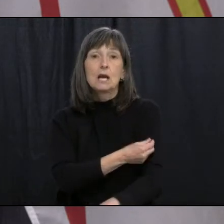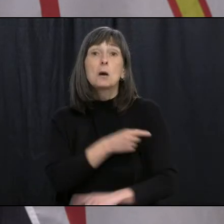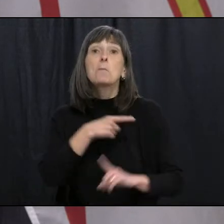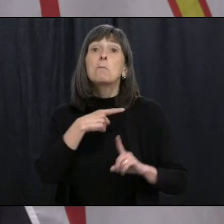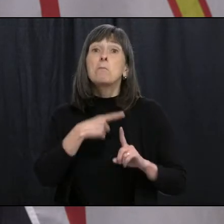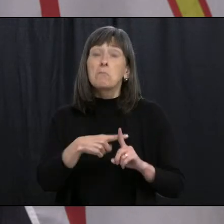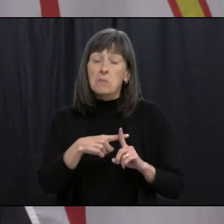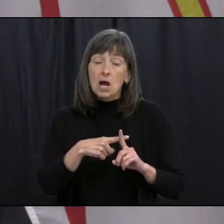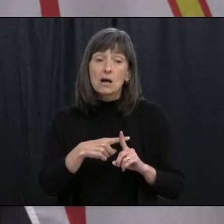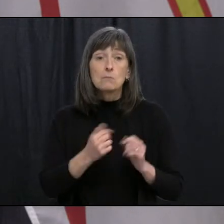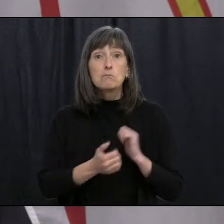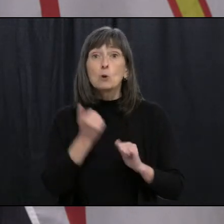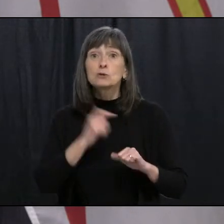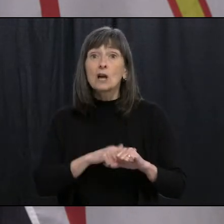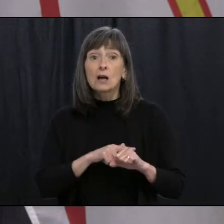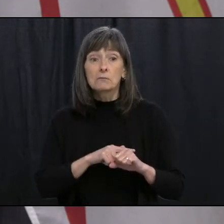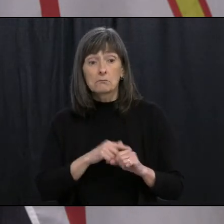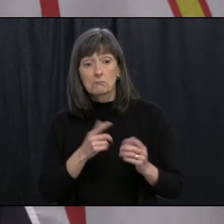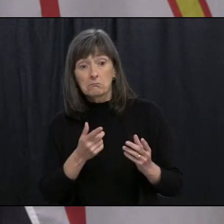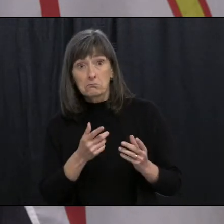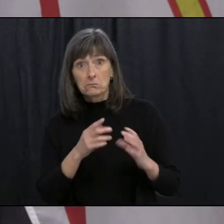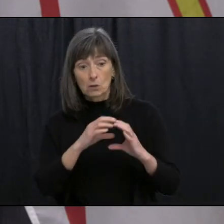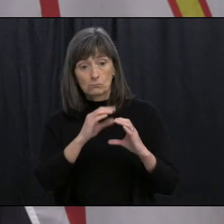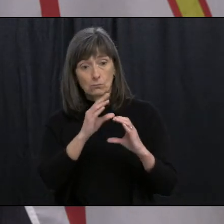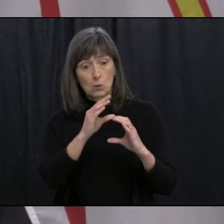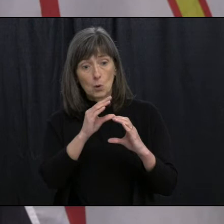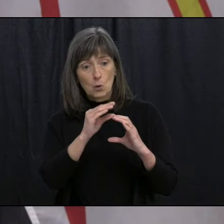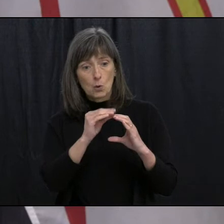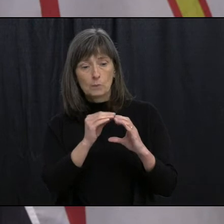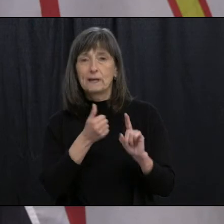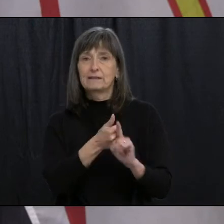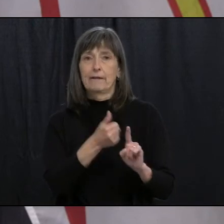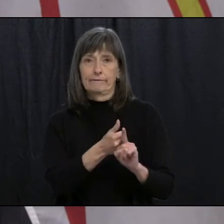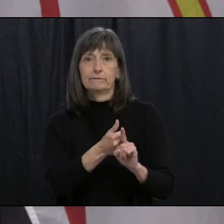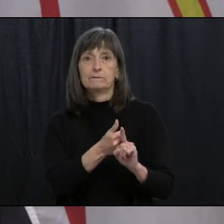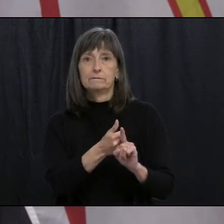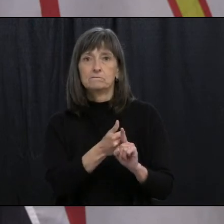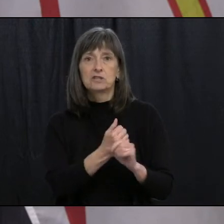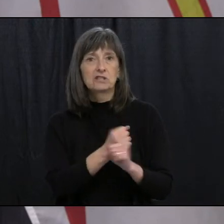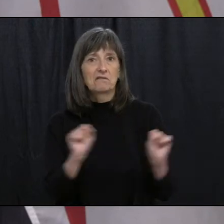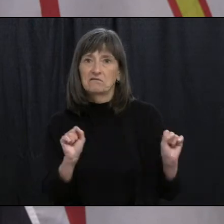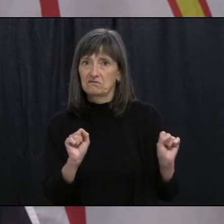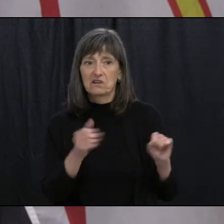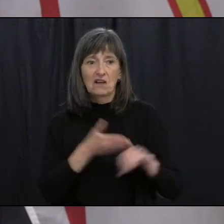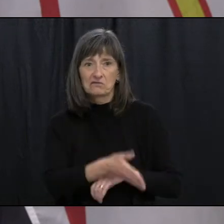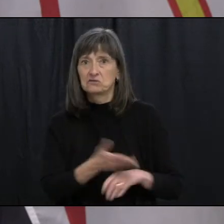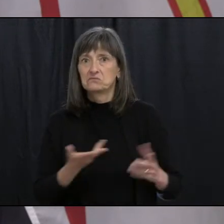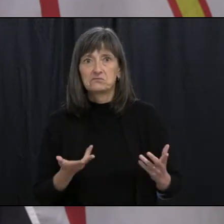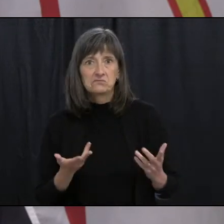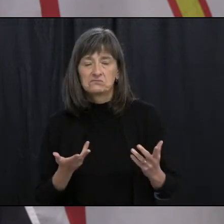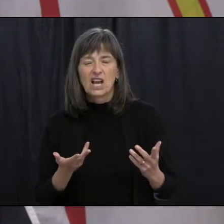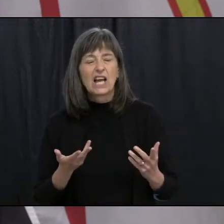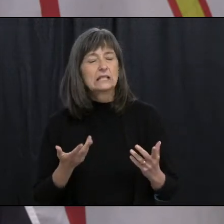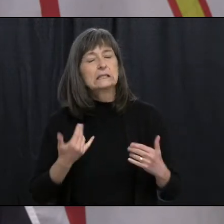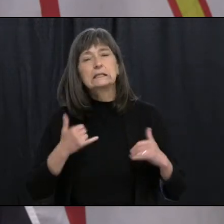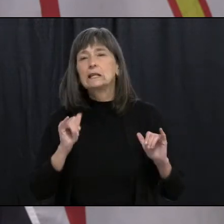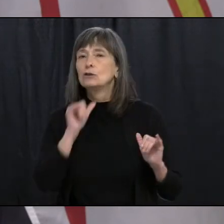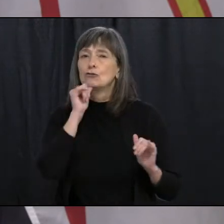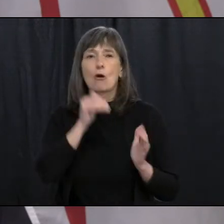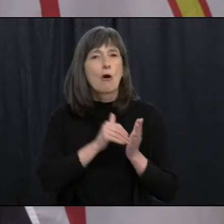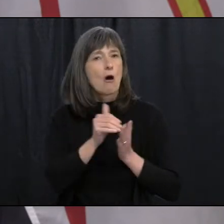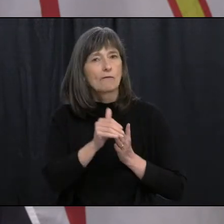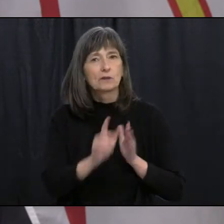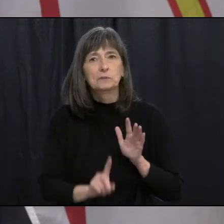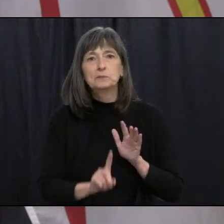vast majority of people. The vaccine is still safe. These are still very rare events that are happening. Most important to